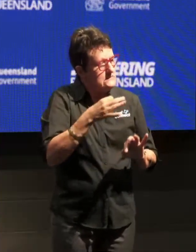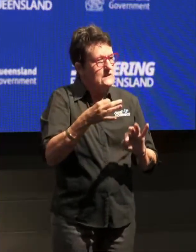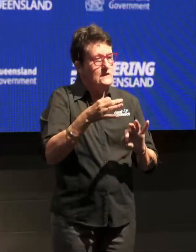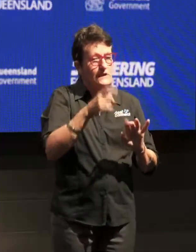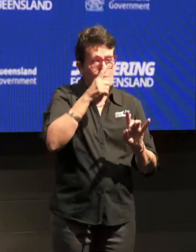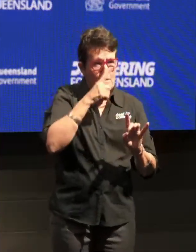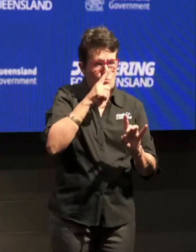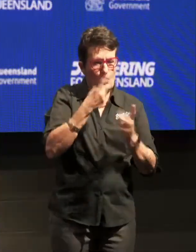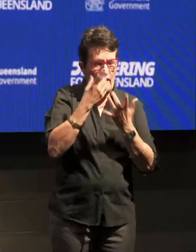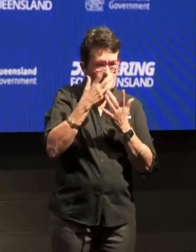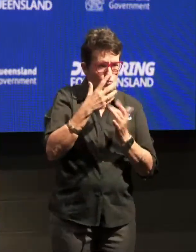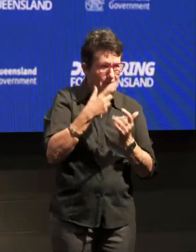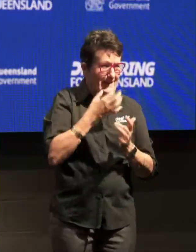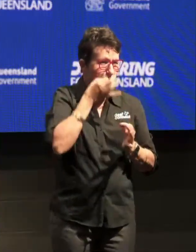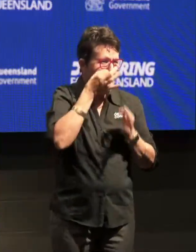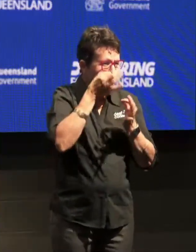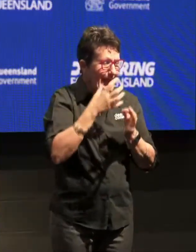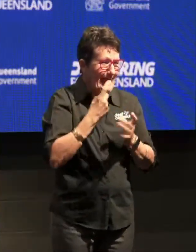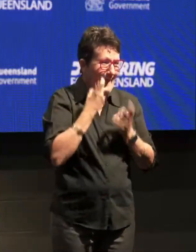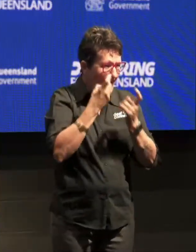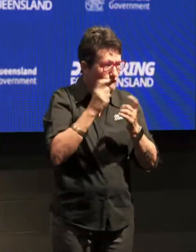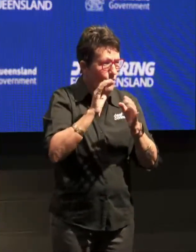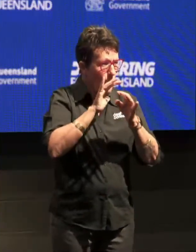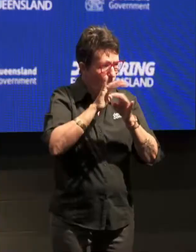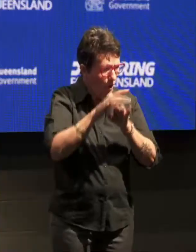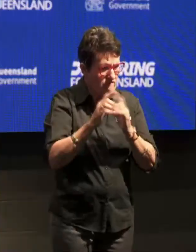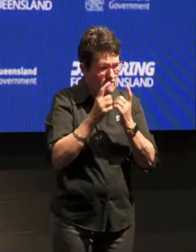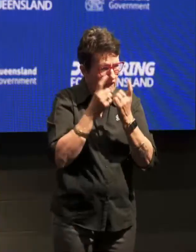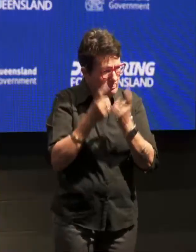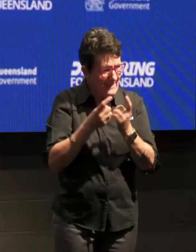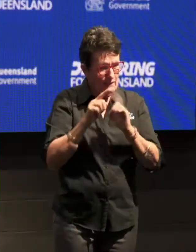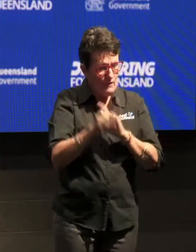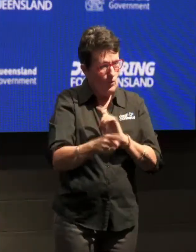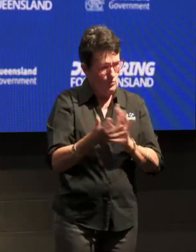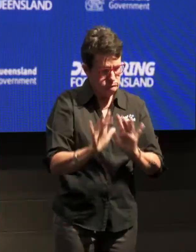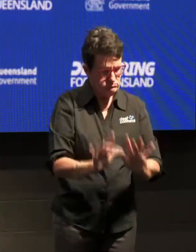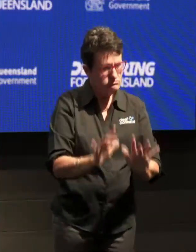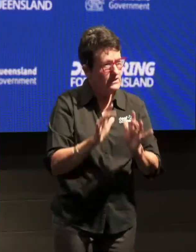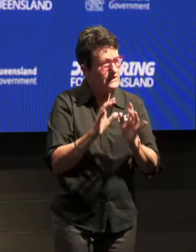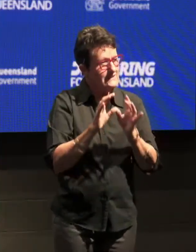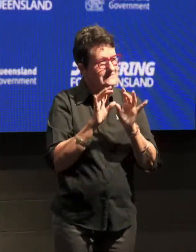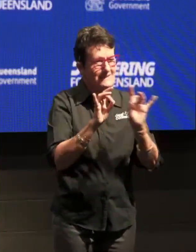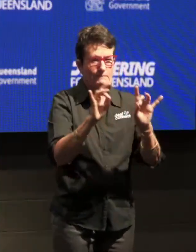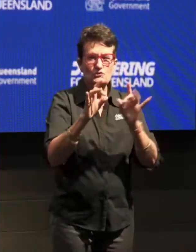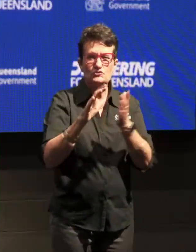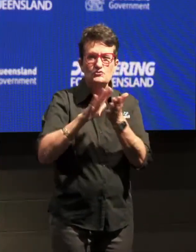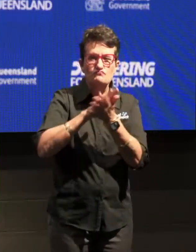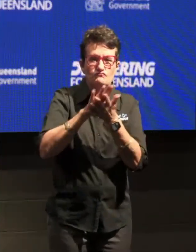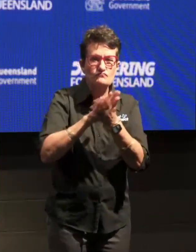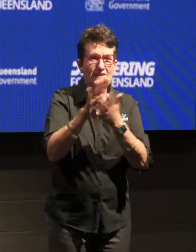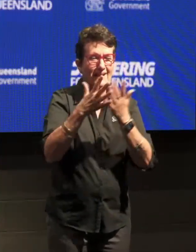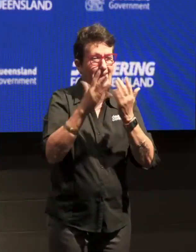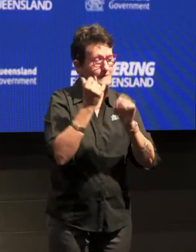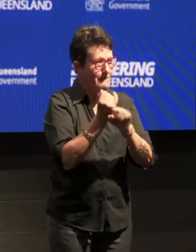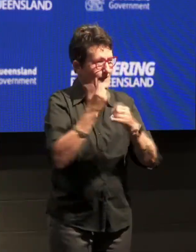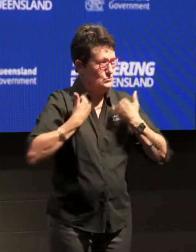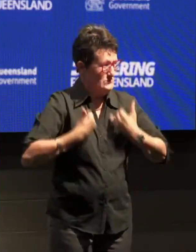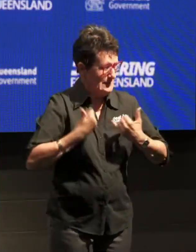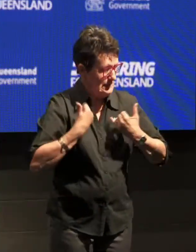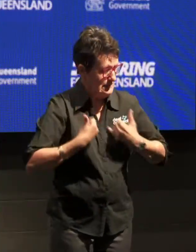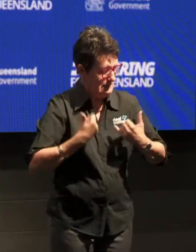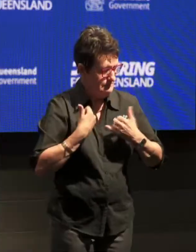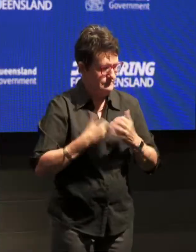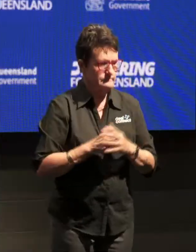that people take those precautions because it is a big risk, and this proves it.